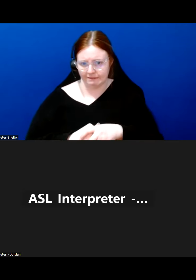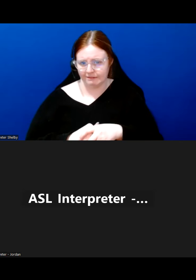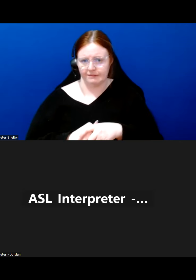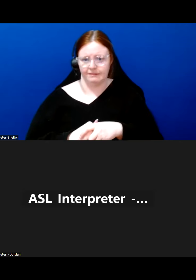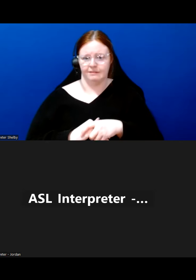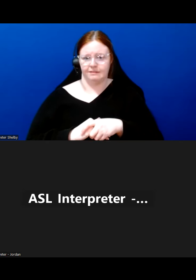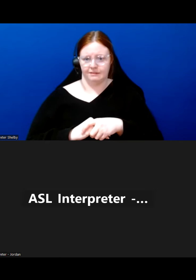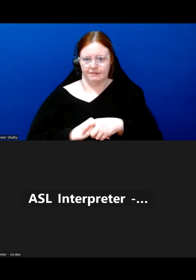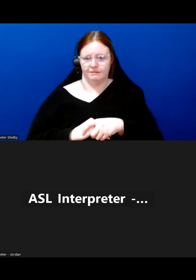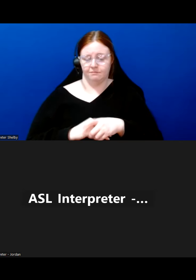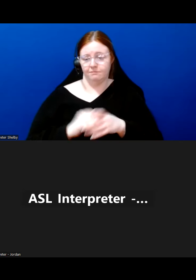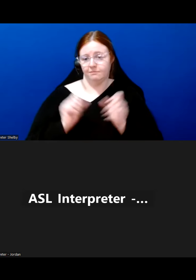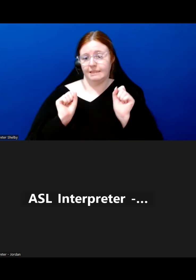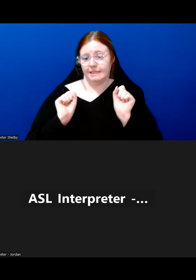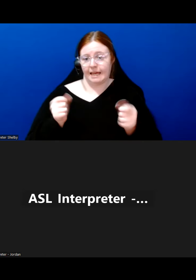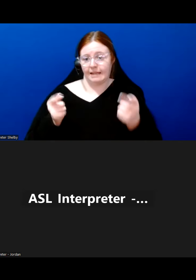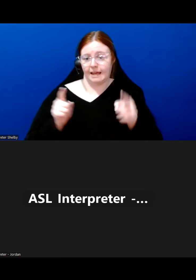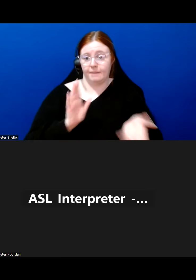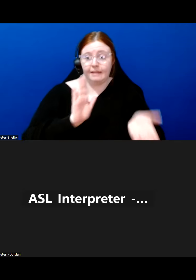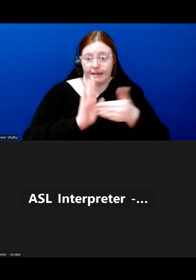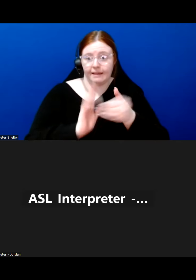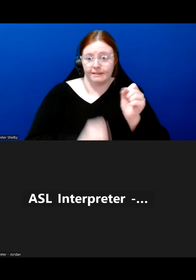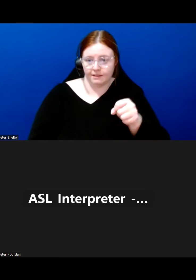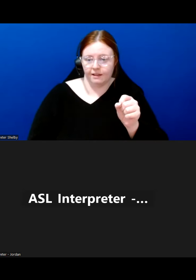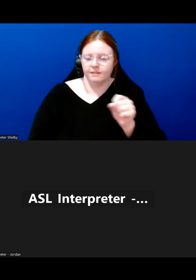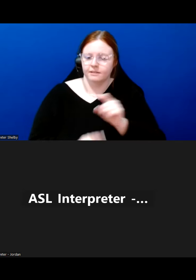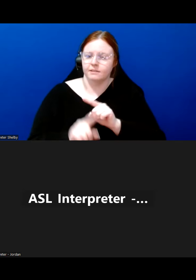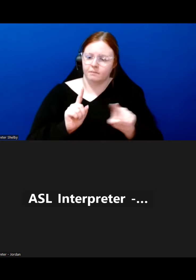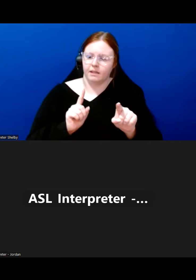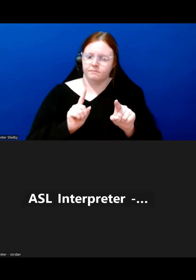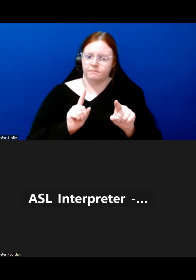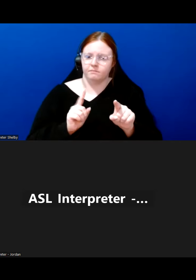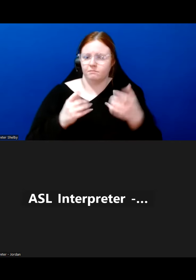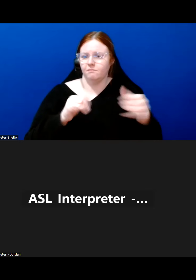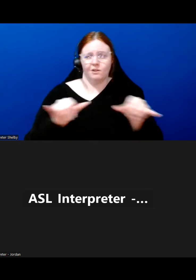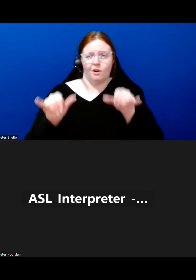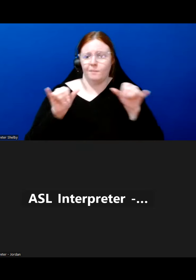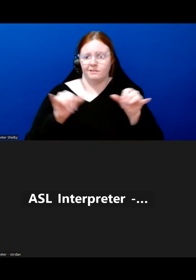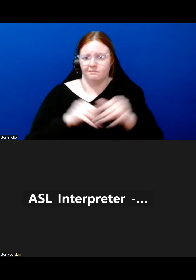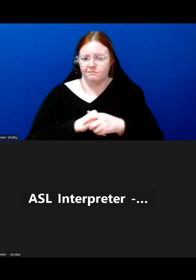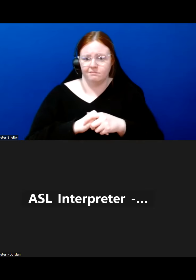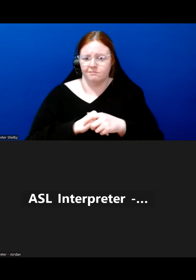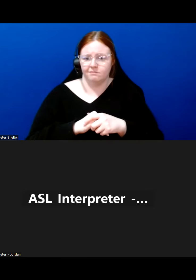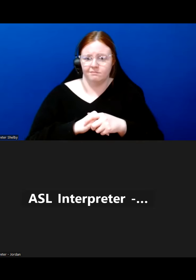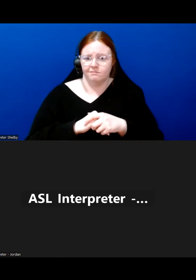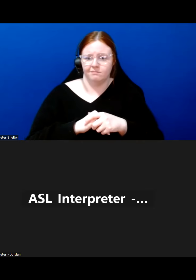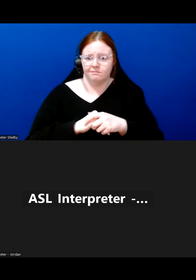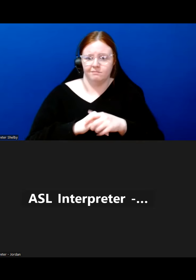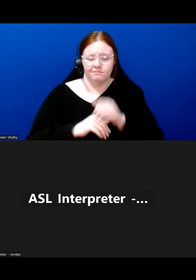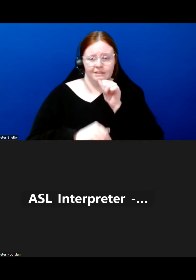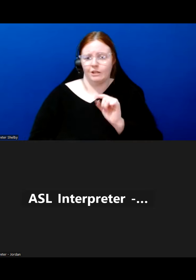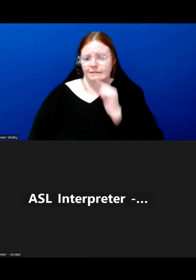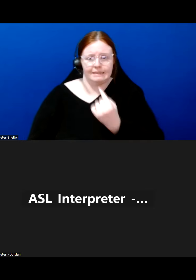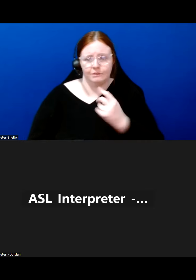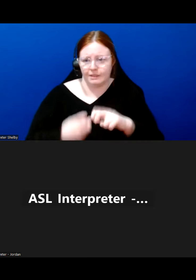can reoccur, but it is something that's actually quite common and is not a serious